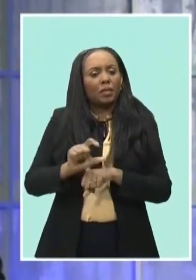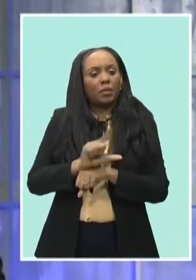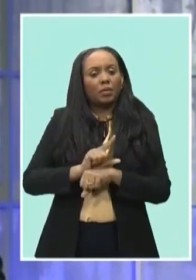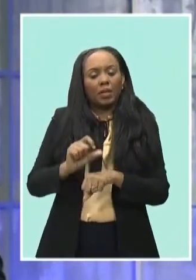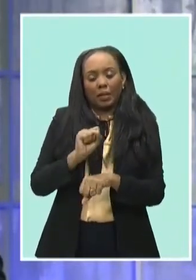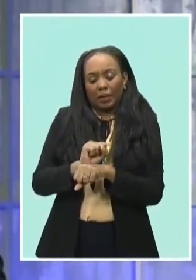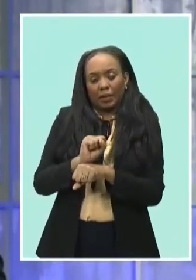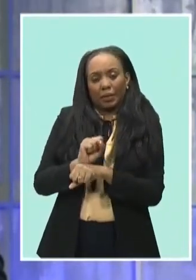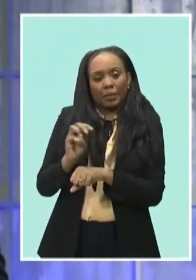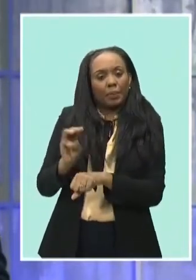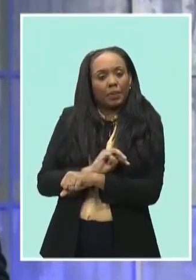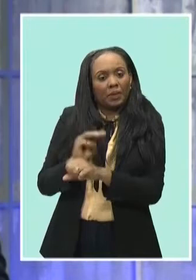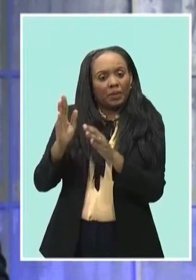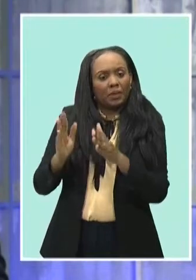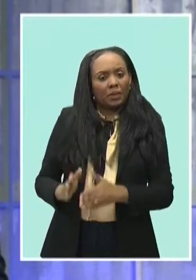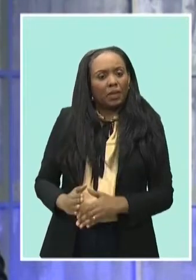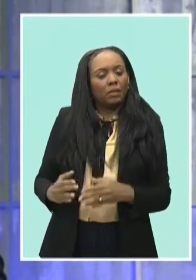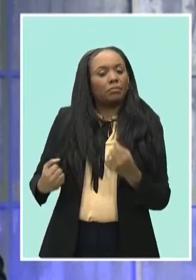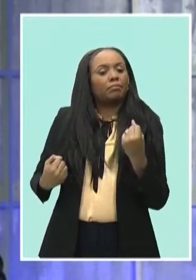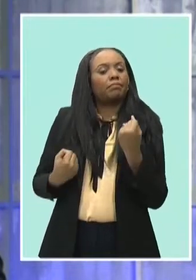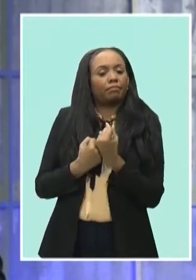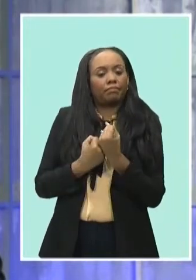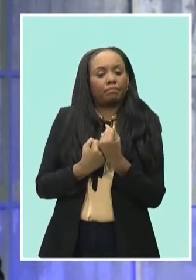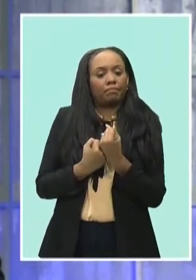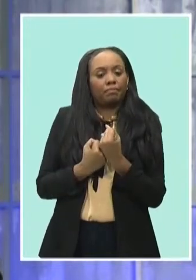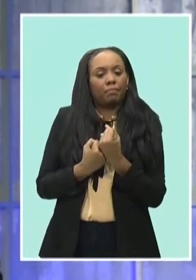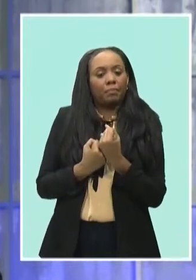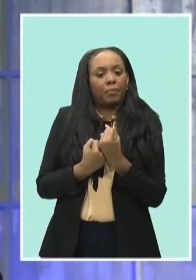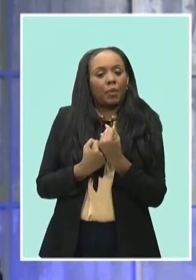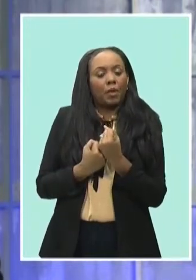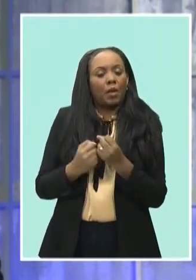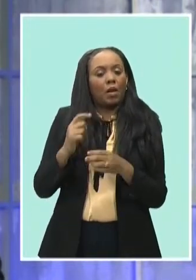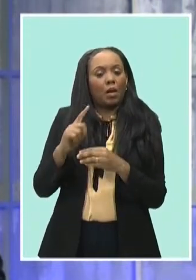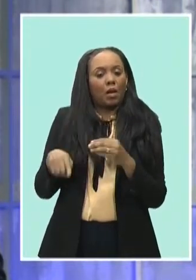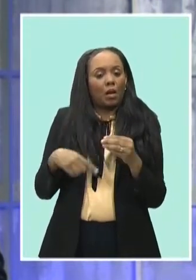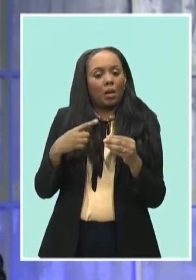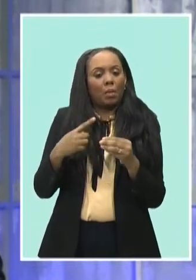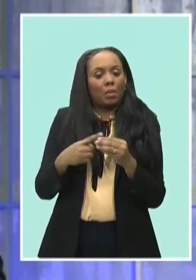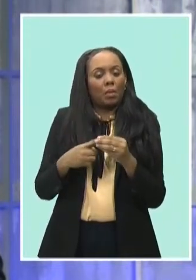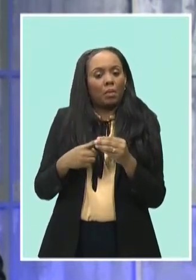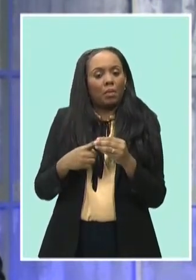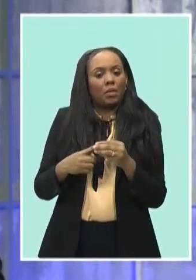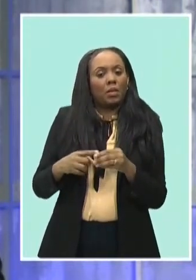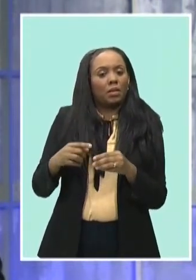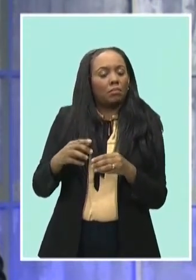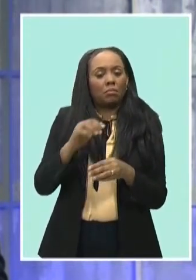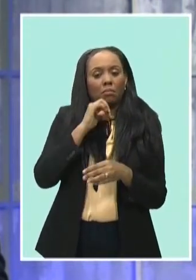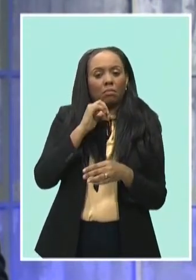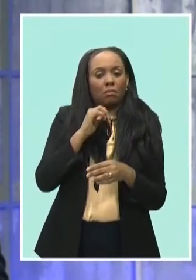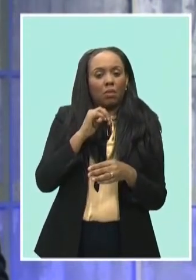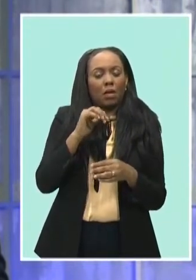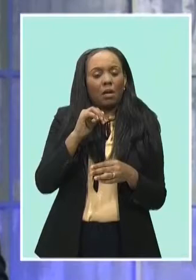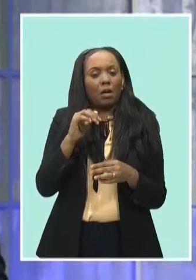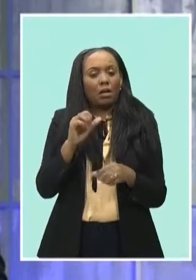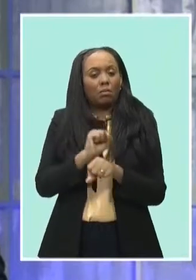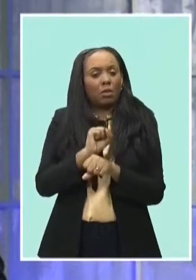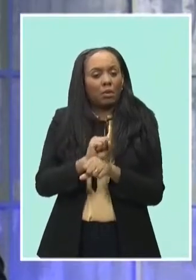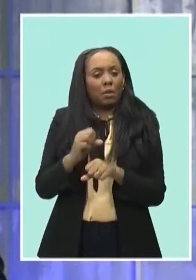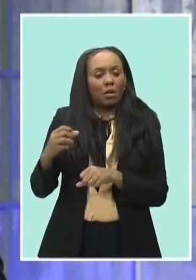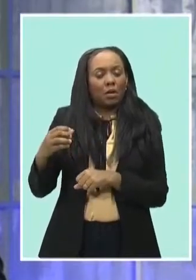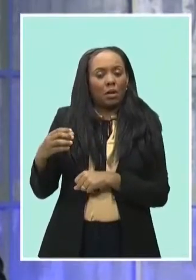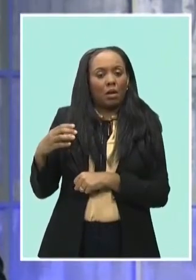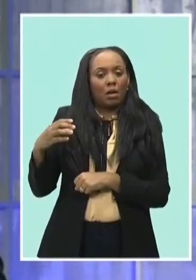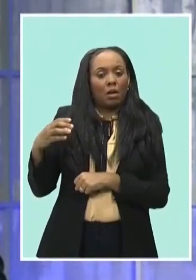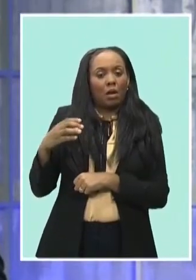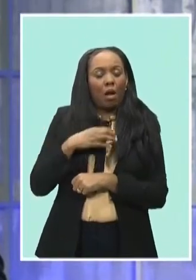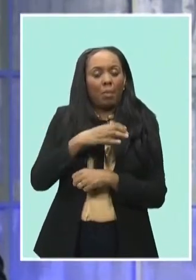Minister Stevenson King has defended concerns about the alleged absence of a Labor Commissioner. Mr. King says the Deputy